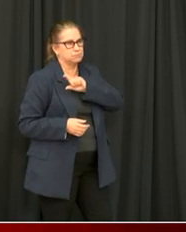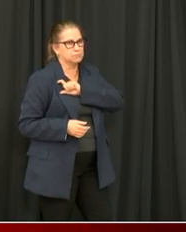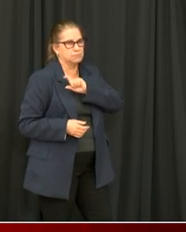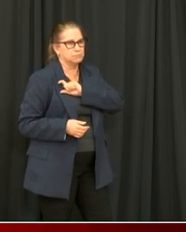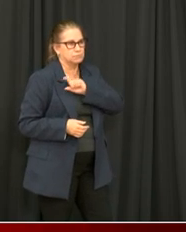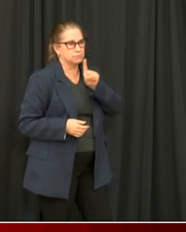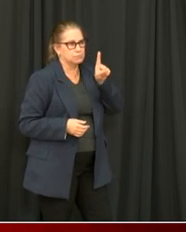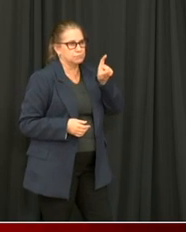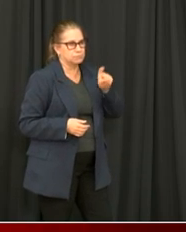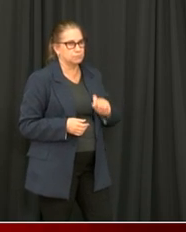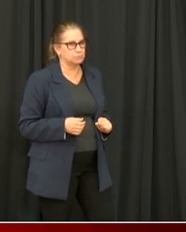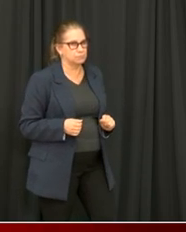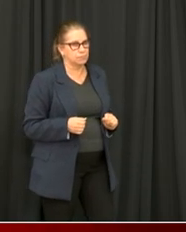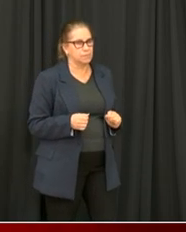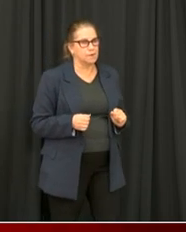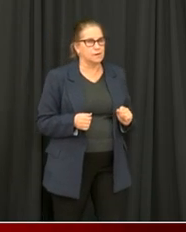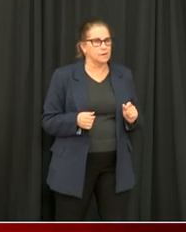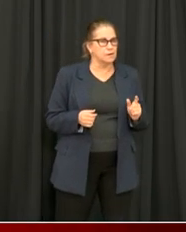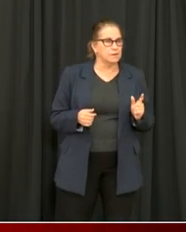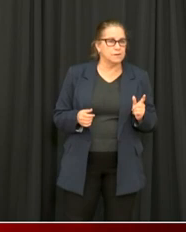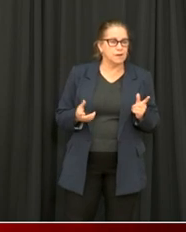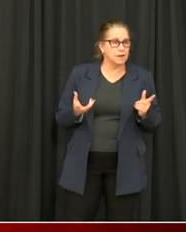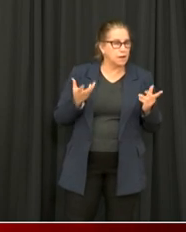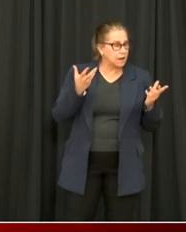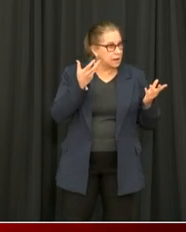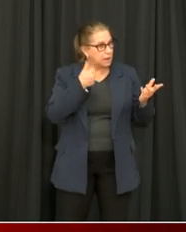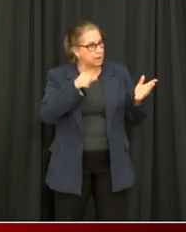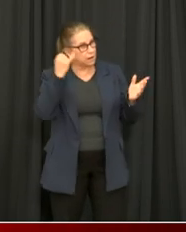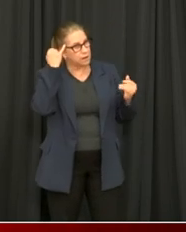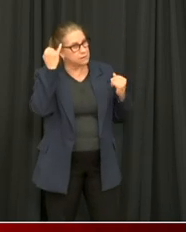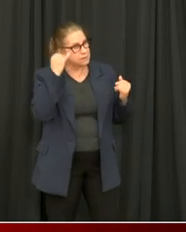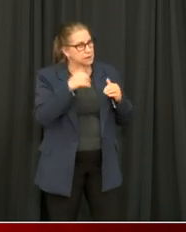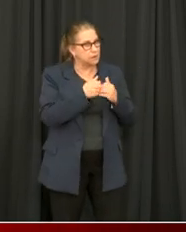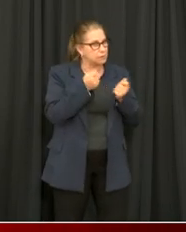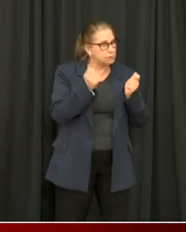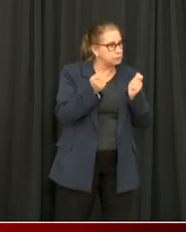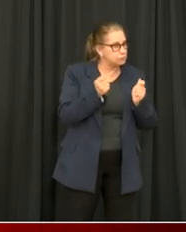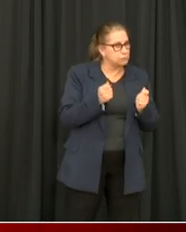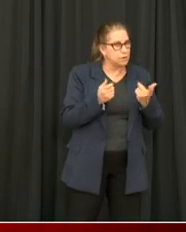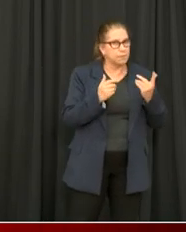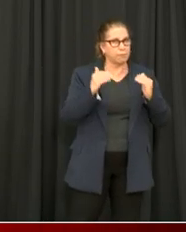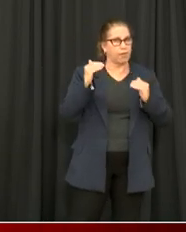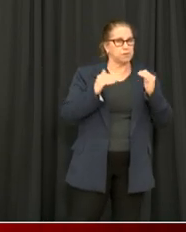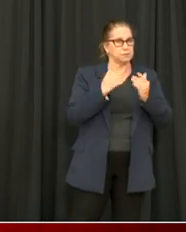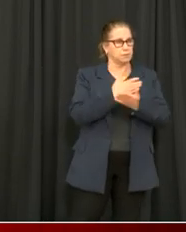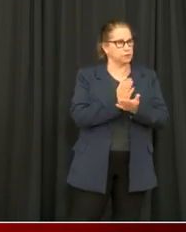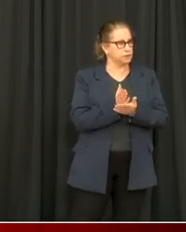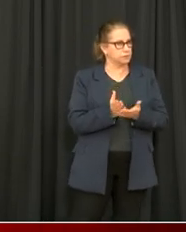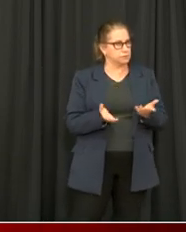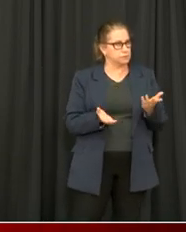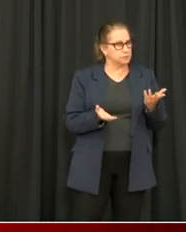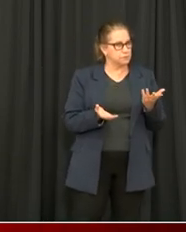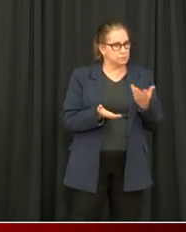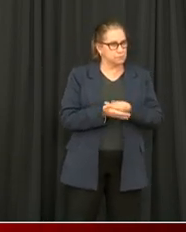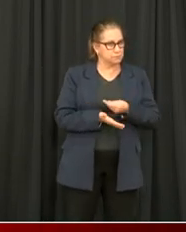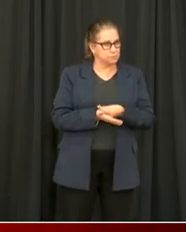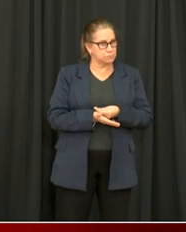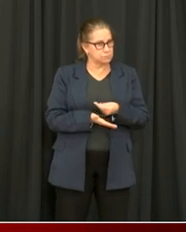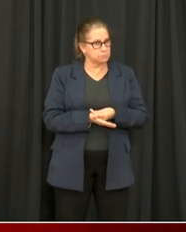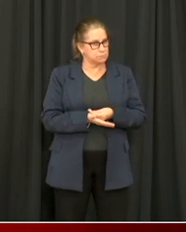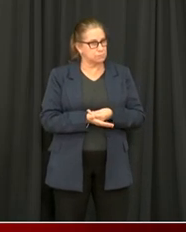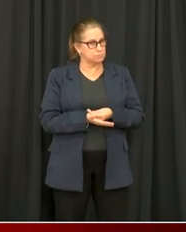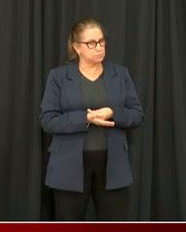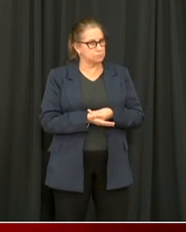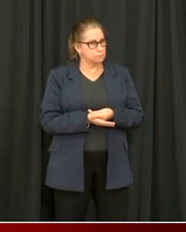In light of what's been going on, is there any idea of changing that balance? Because funding was cut for the violence